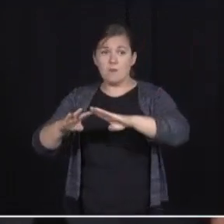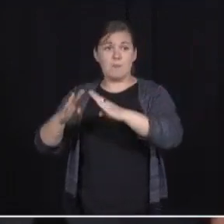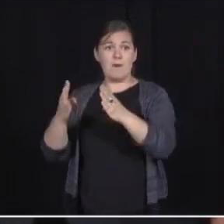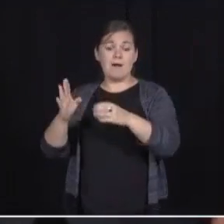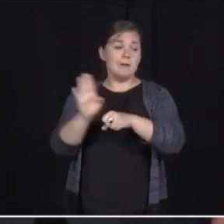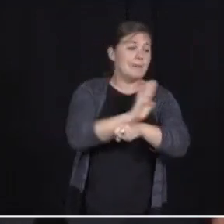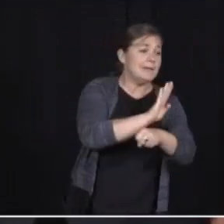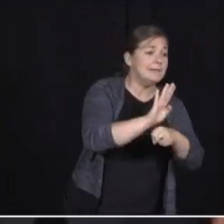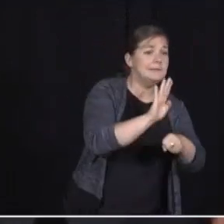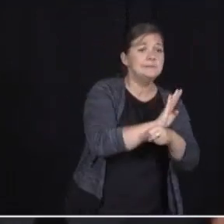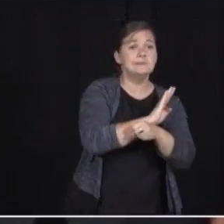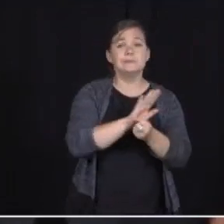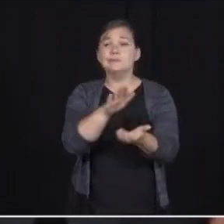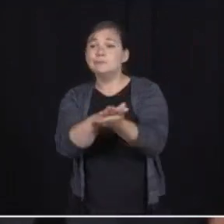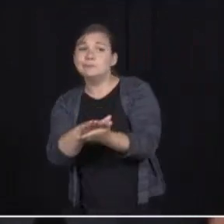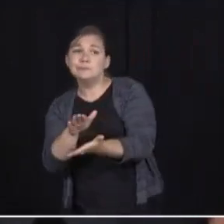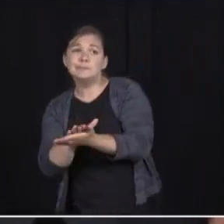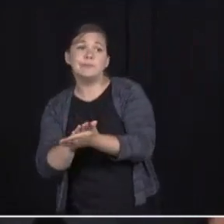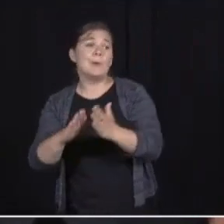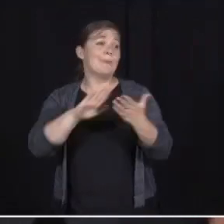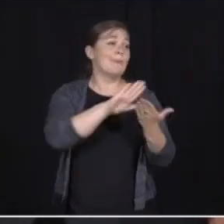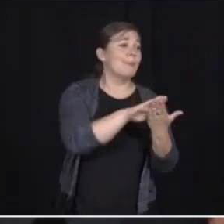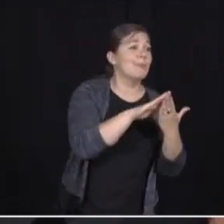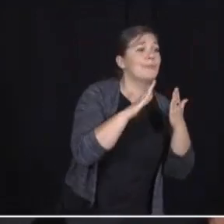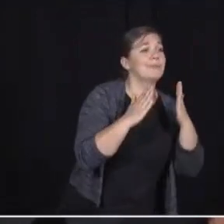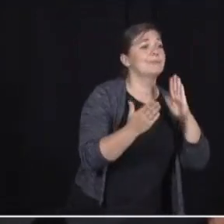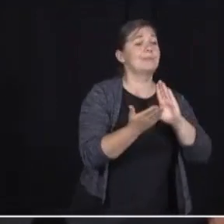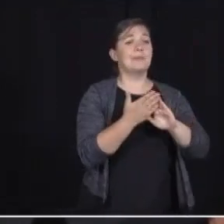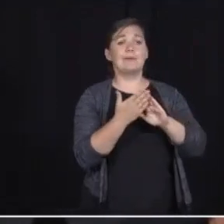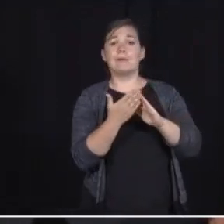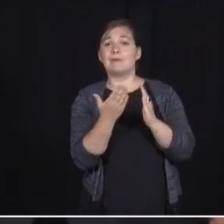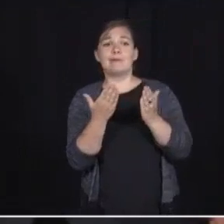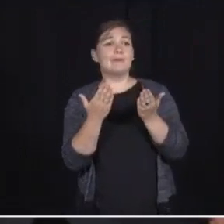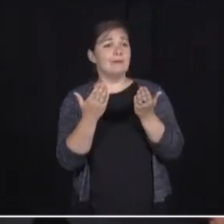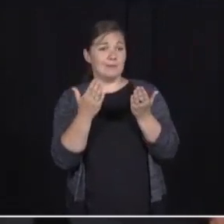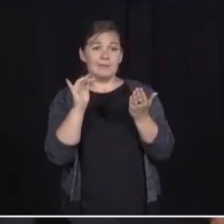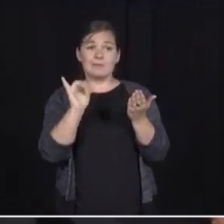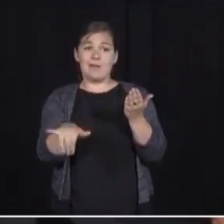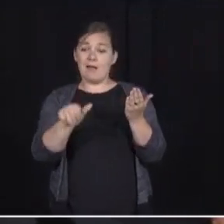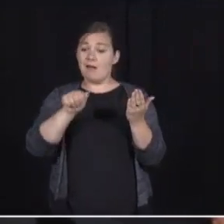the schools, the exposure notification app.